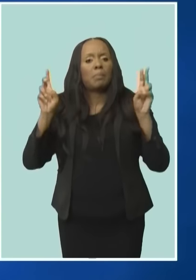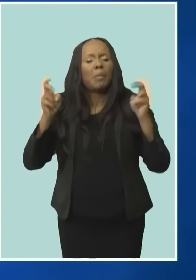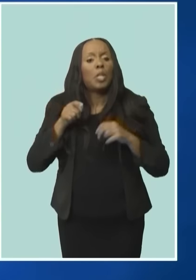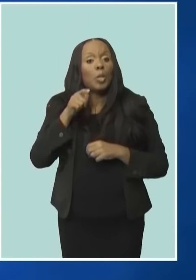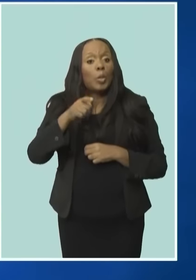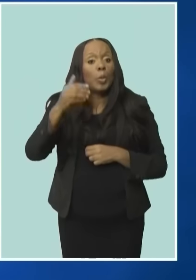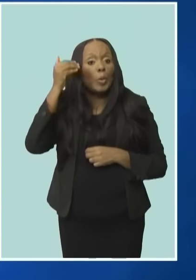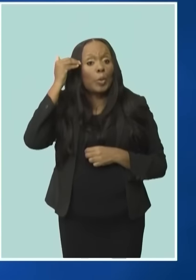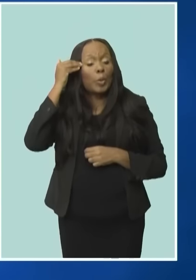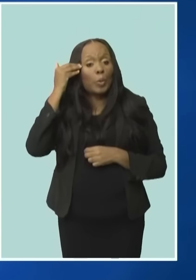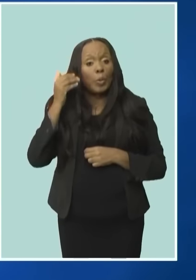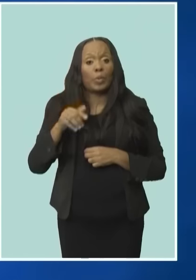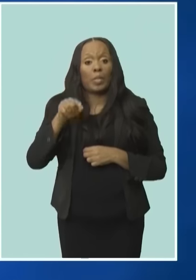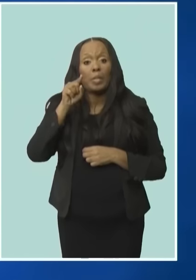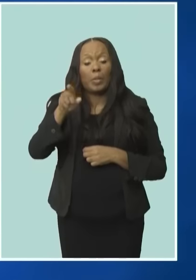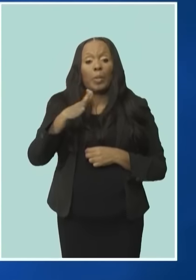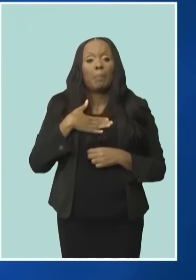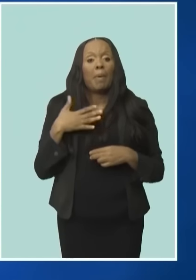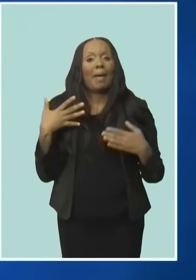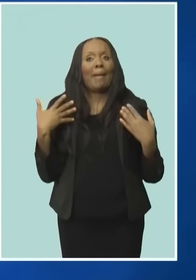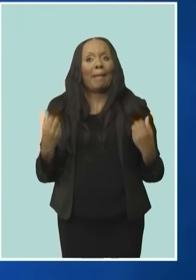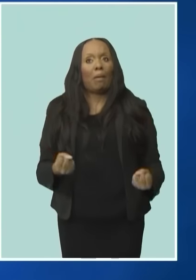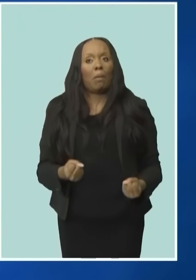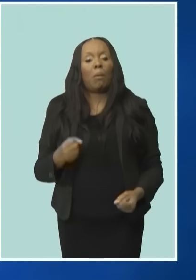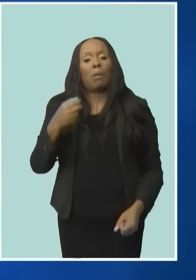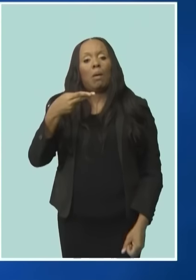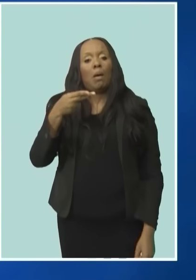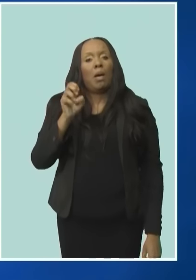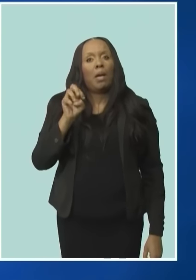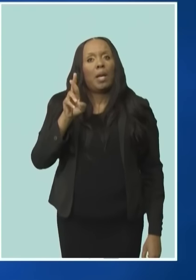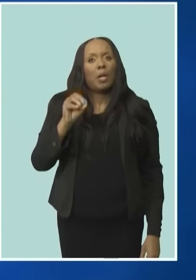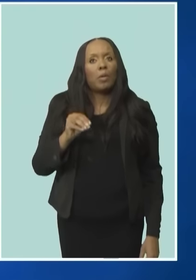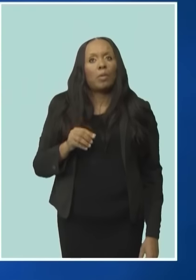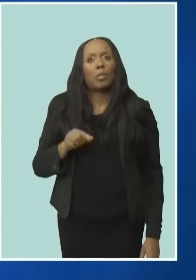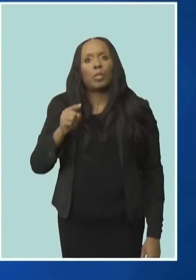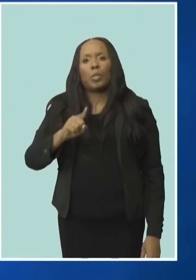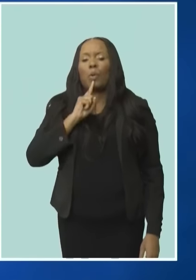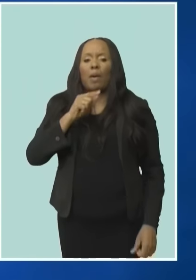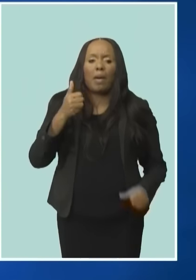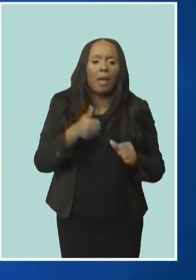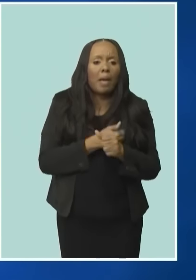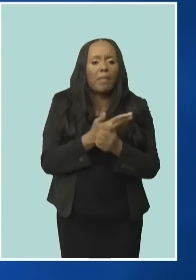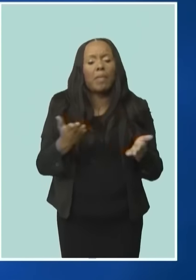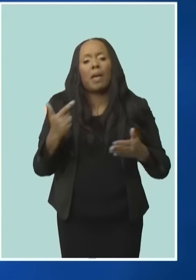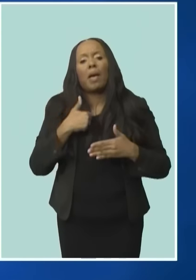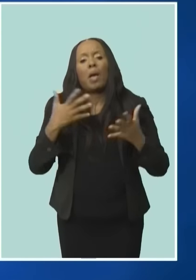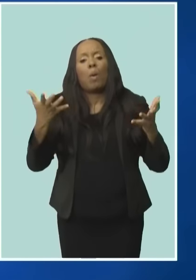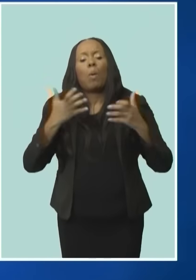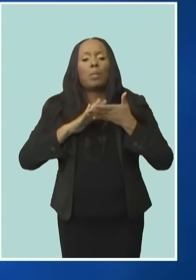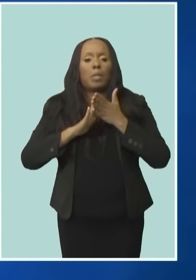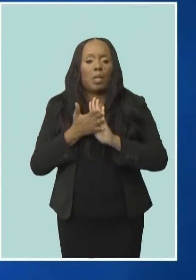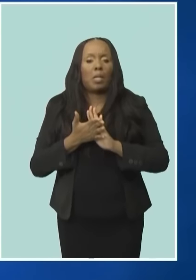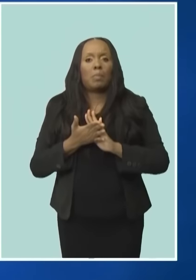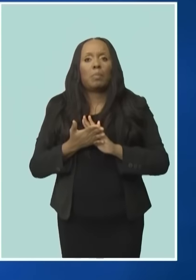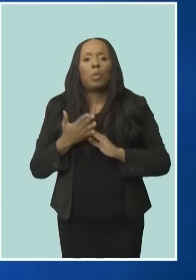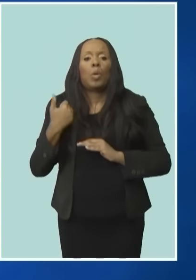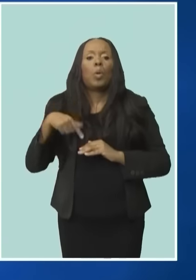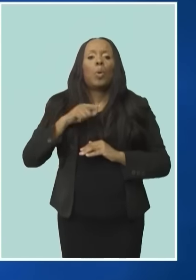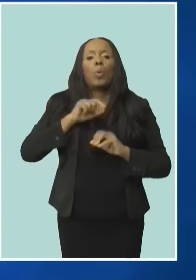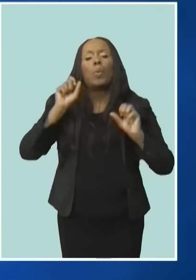are everything that I would like to be. And with your help, we can fly higher than the